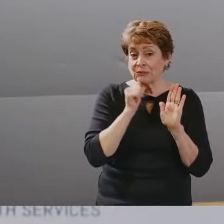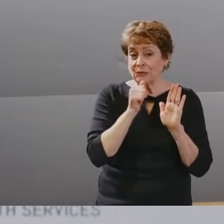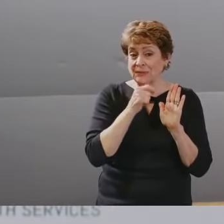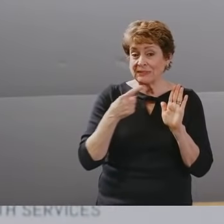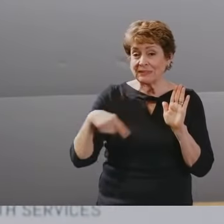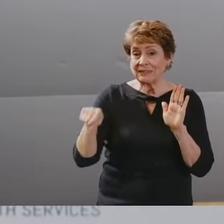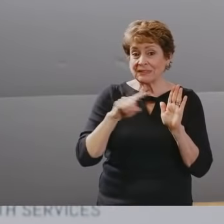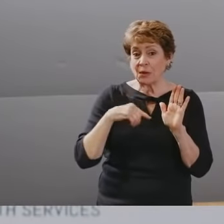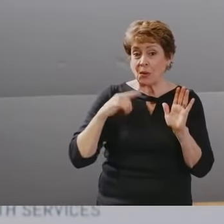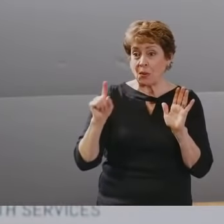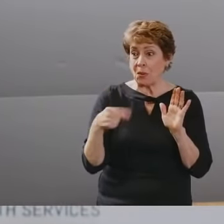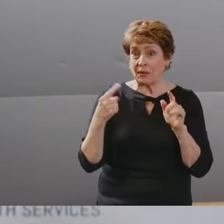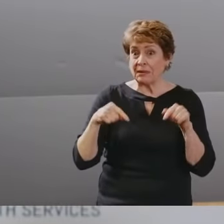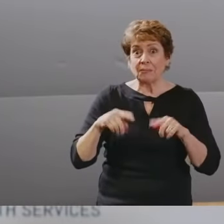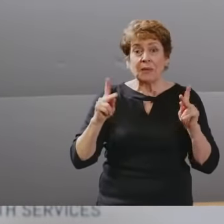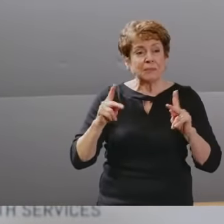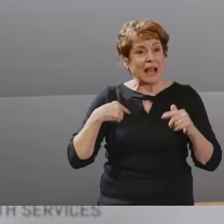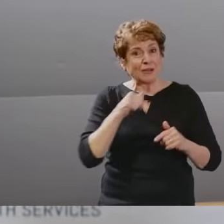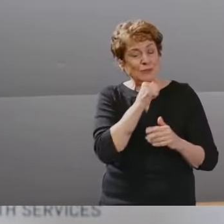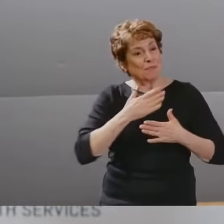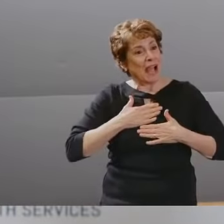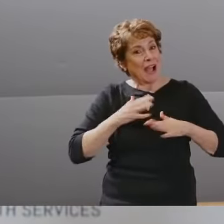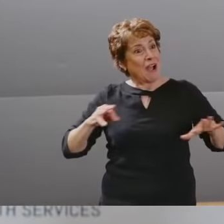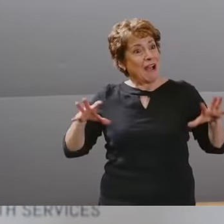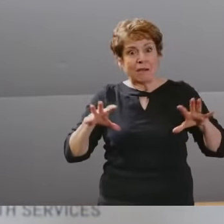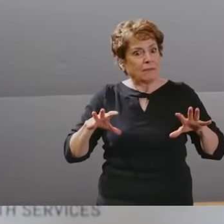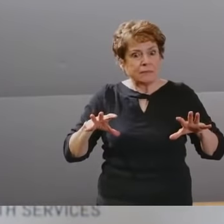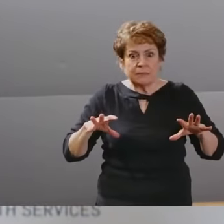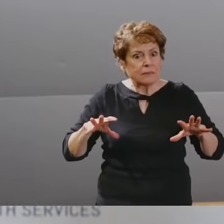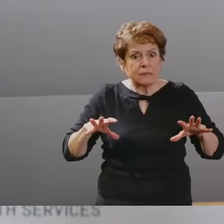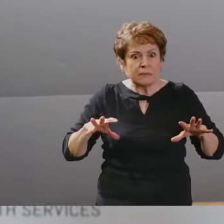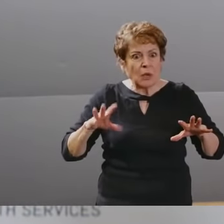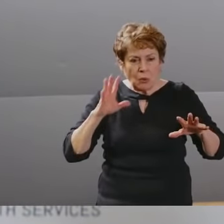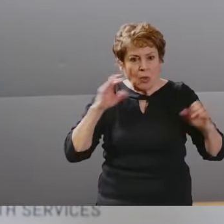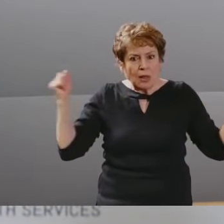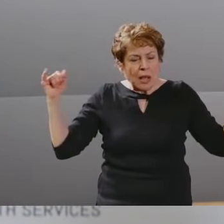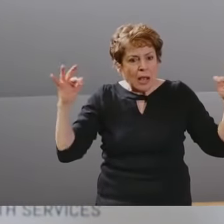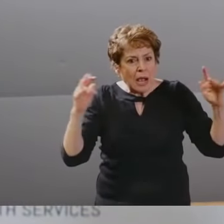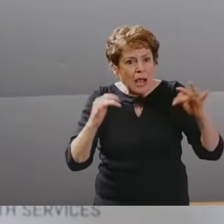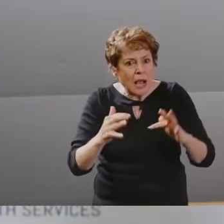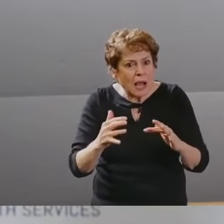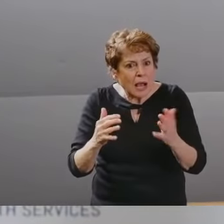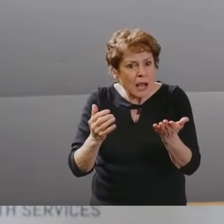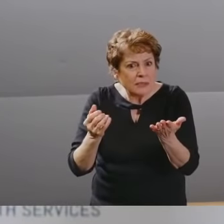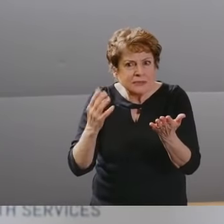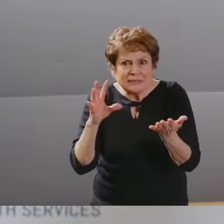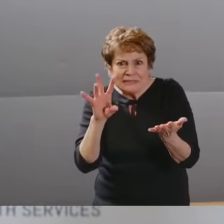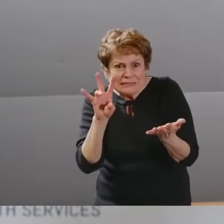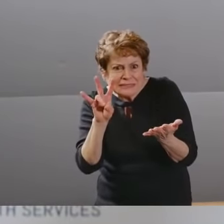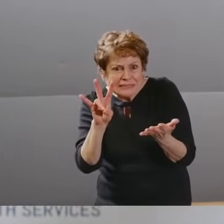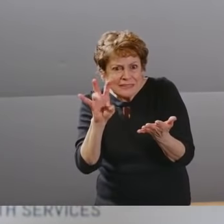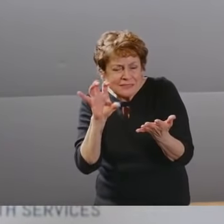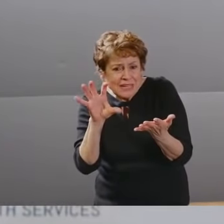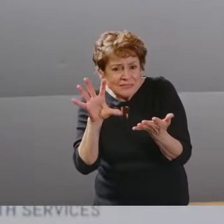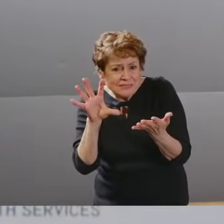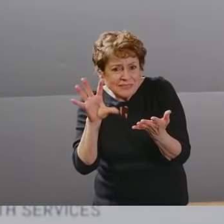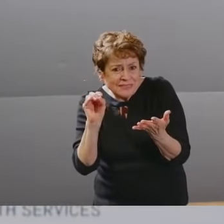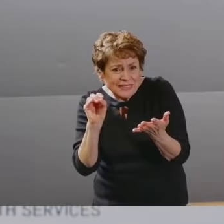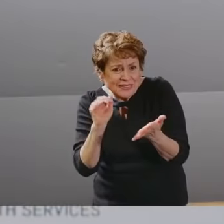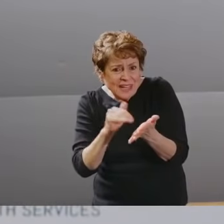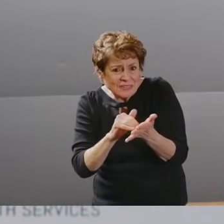anymore. We have thousands of people arriving from the Midwest and East Coast and